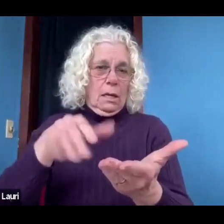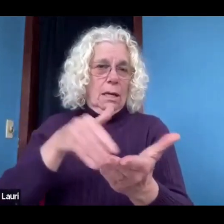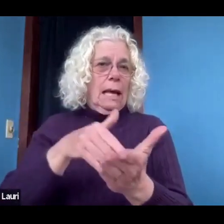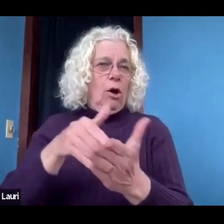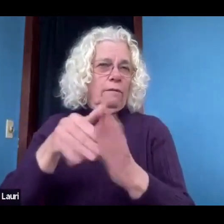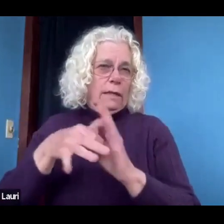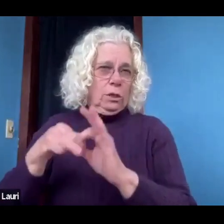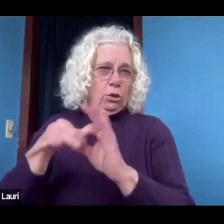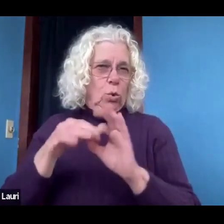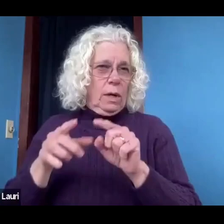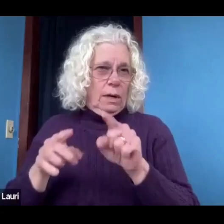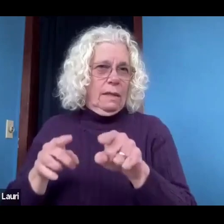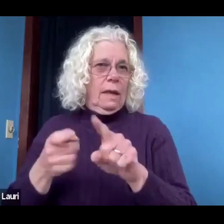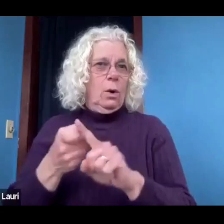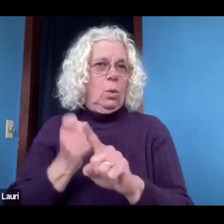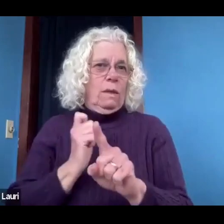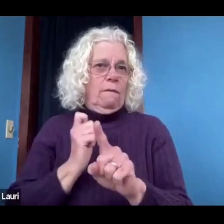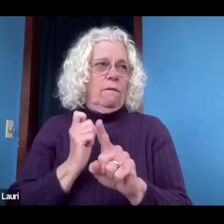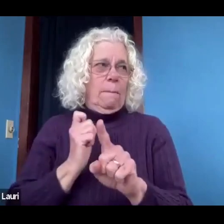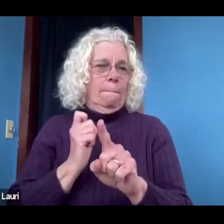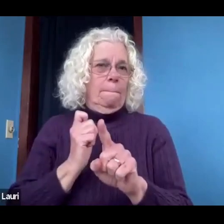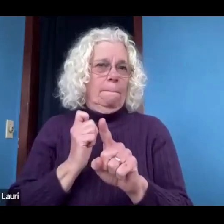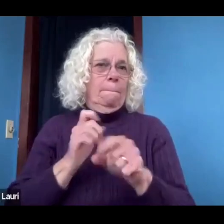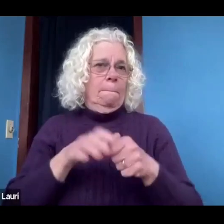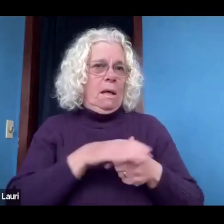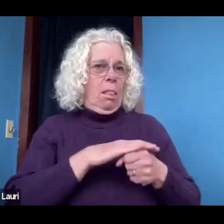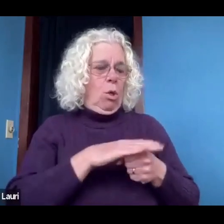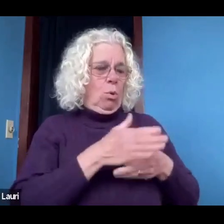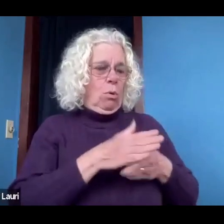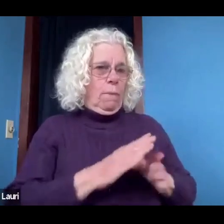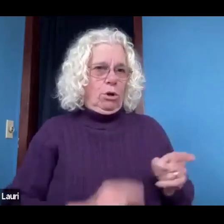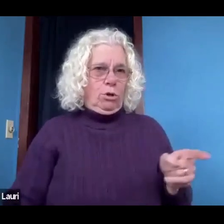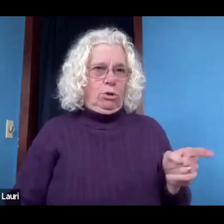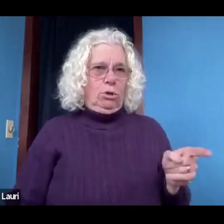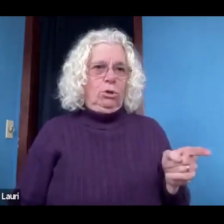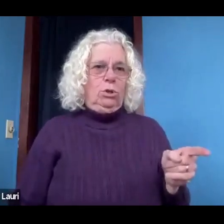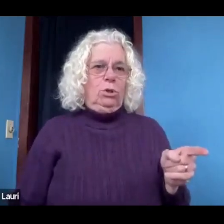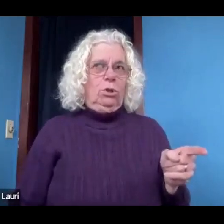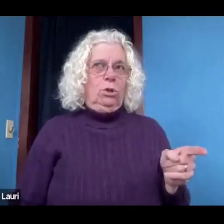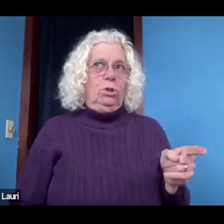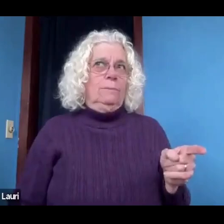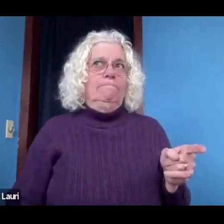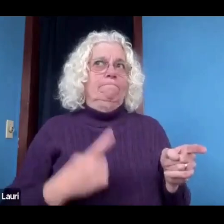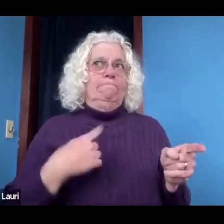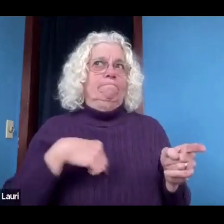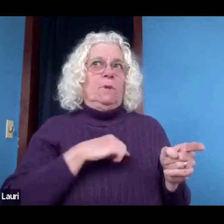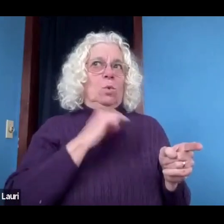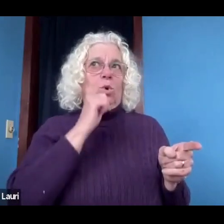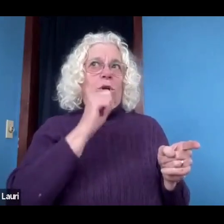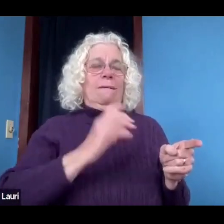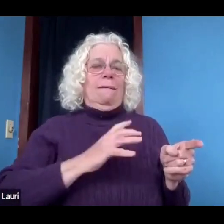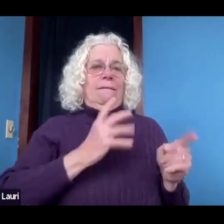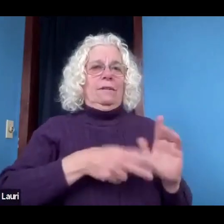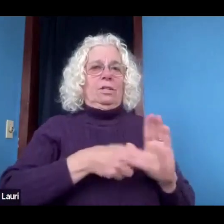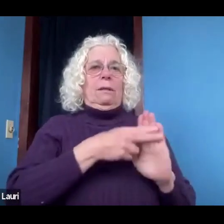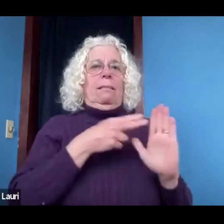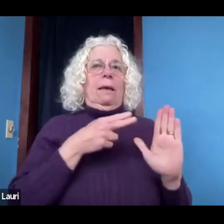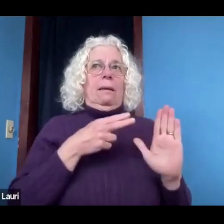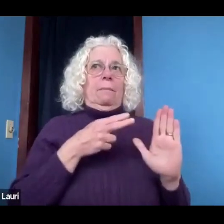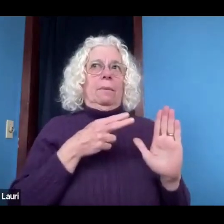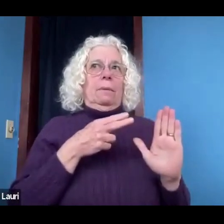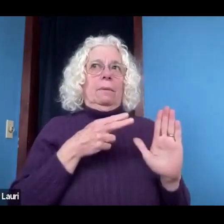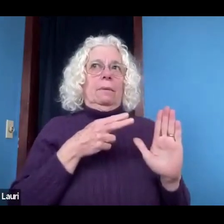coordinated through one of our local partners and things like that. But they're not officially